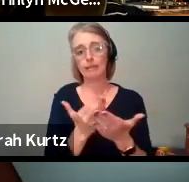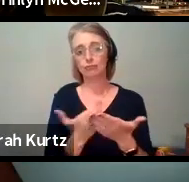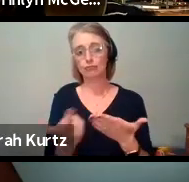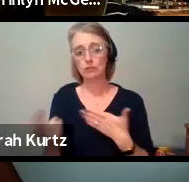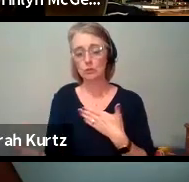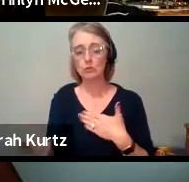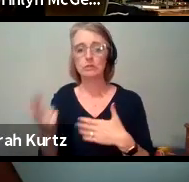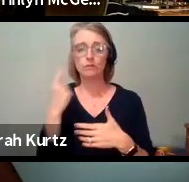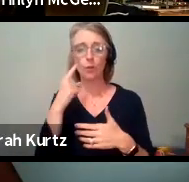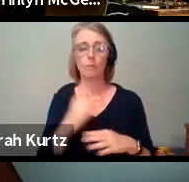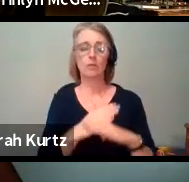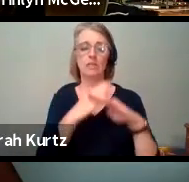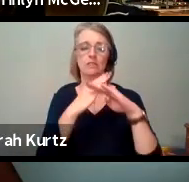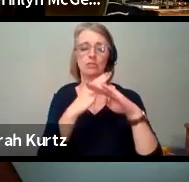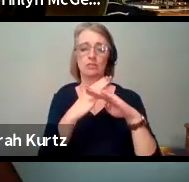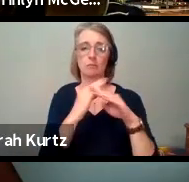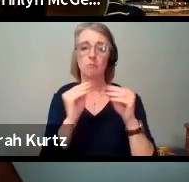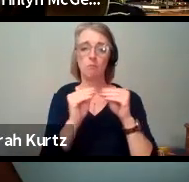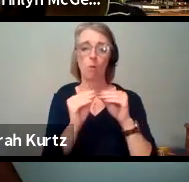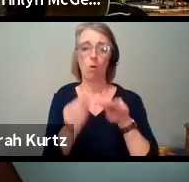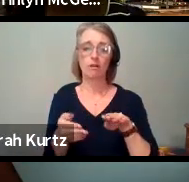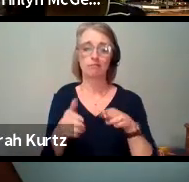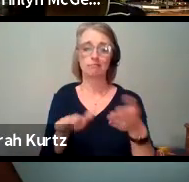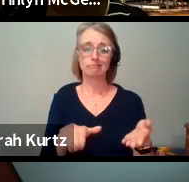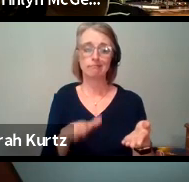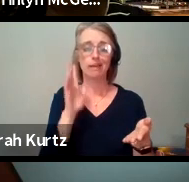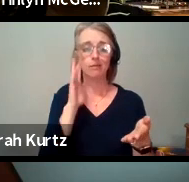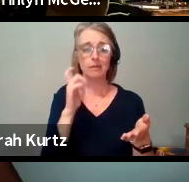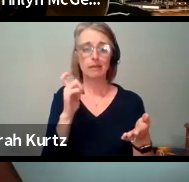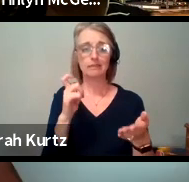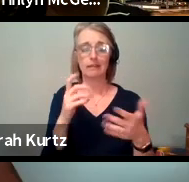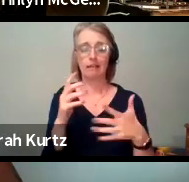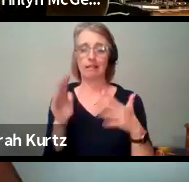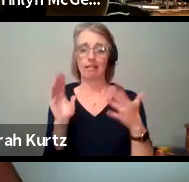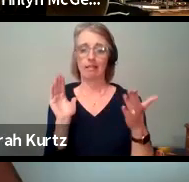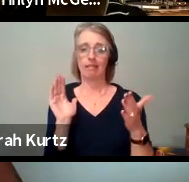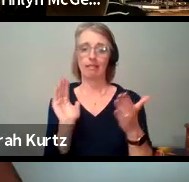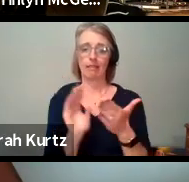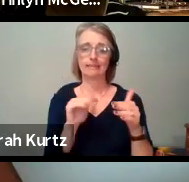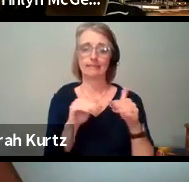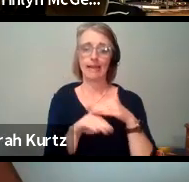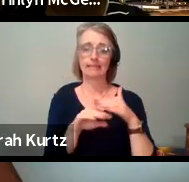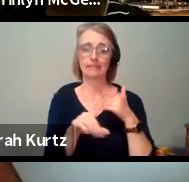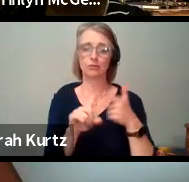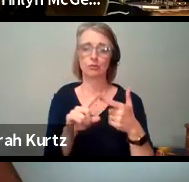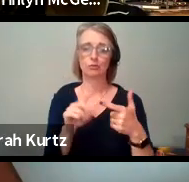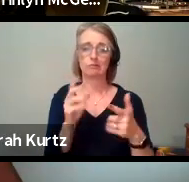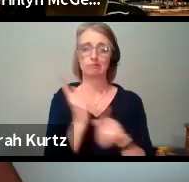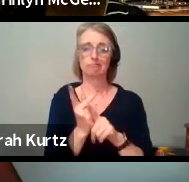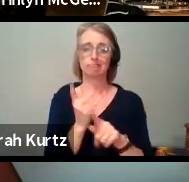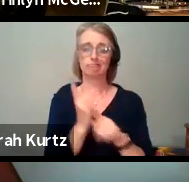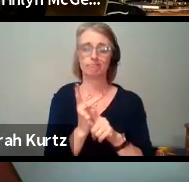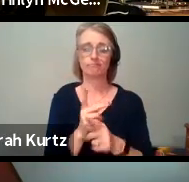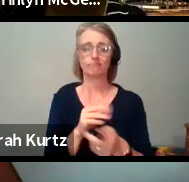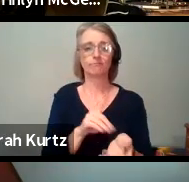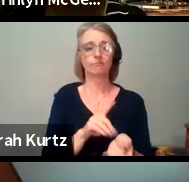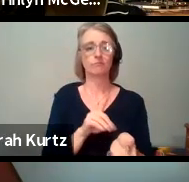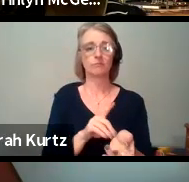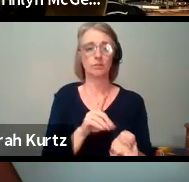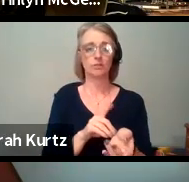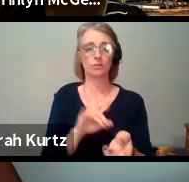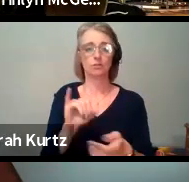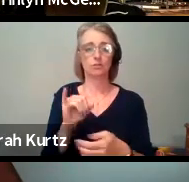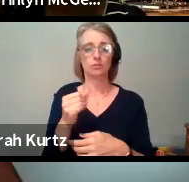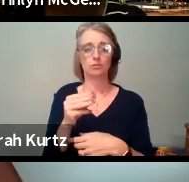infected, more likely to die due to chronic disease and burden with less access to care. And as Dr. Camara Jones, she's the